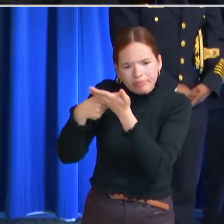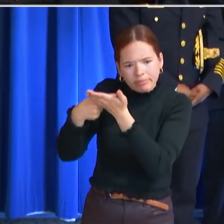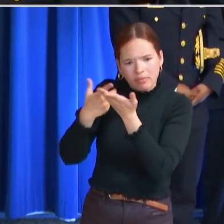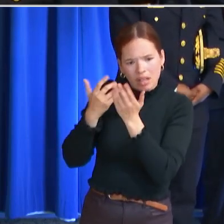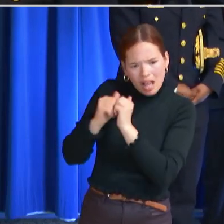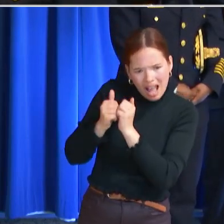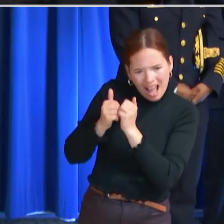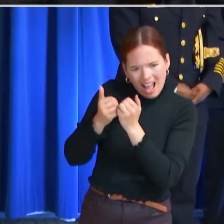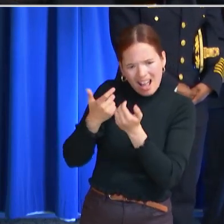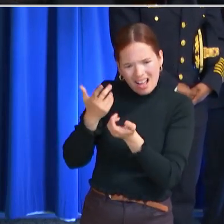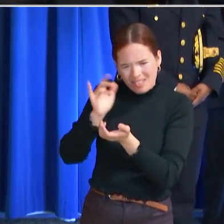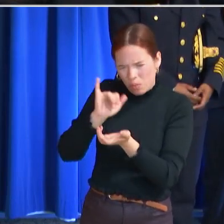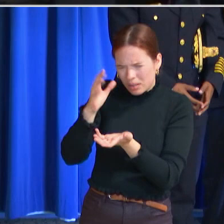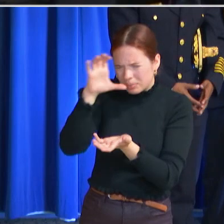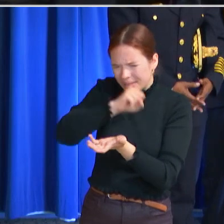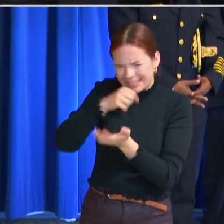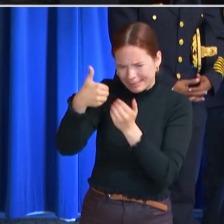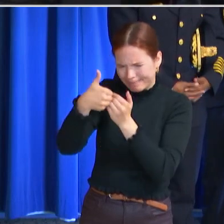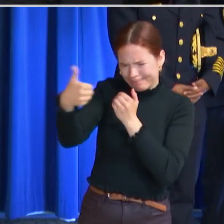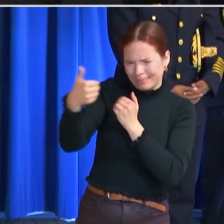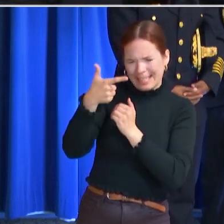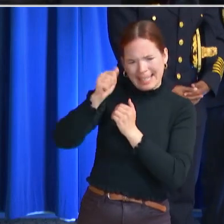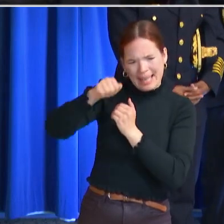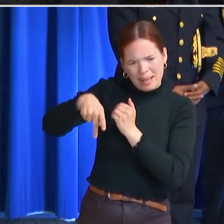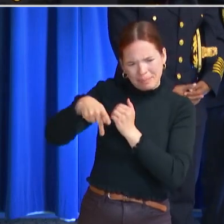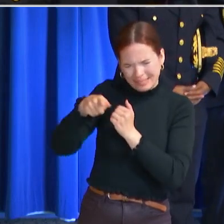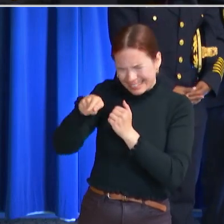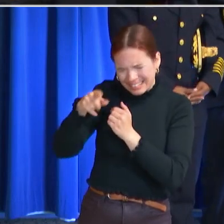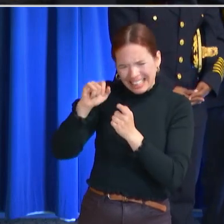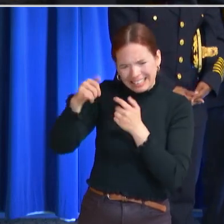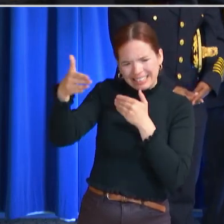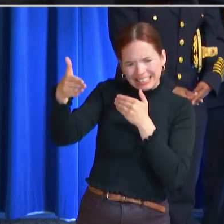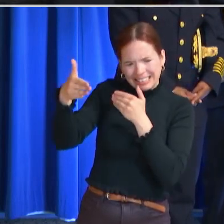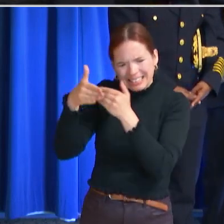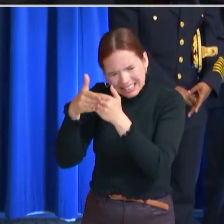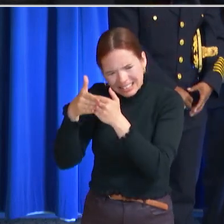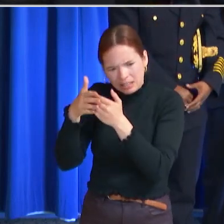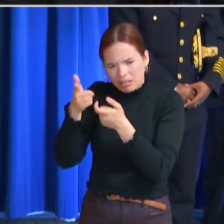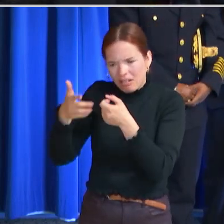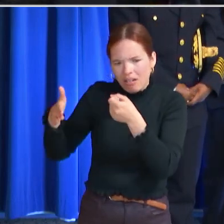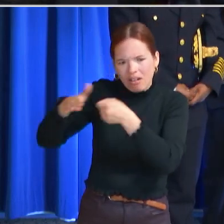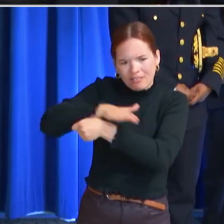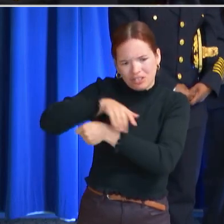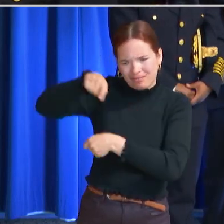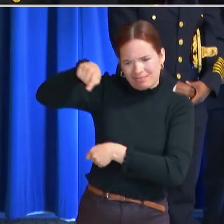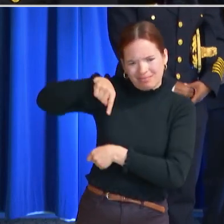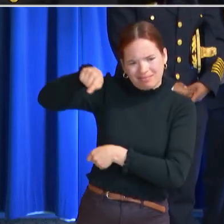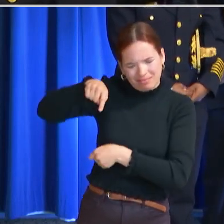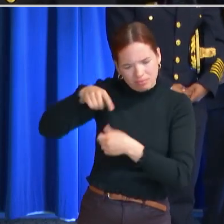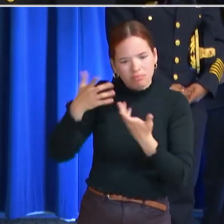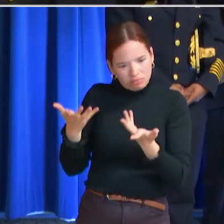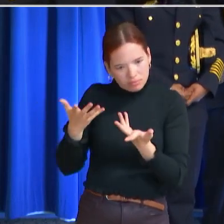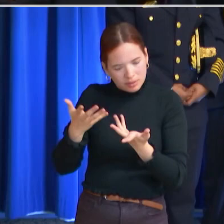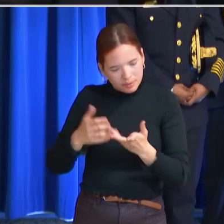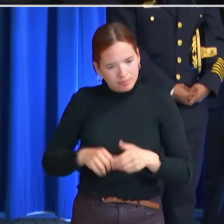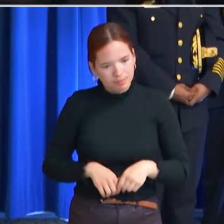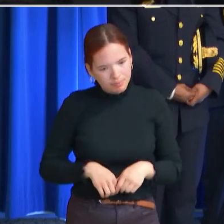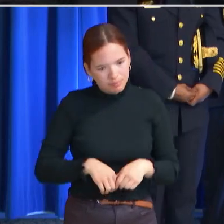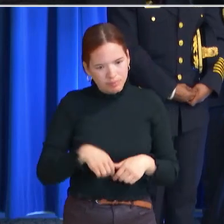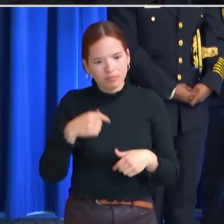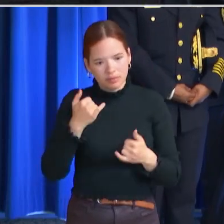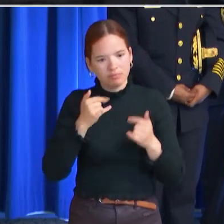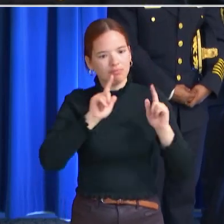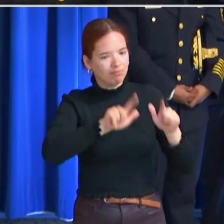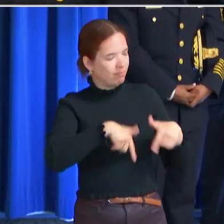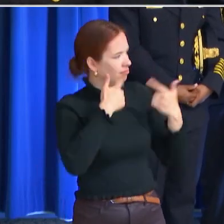gaps in the law that need to be addressed. So now now I want to turn to our Chief of